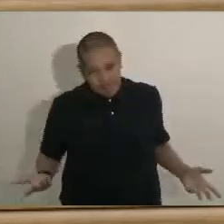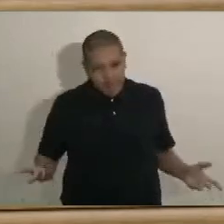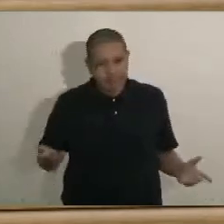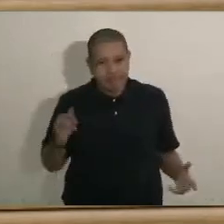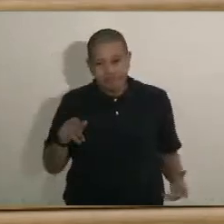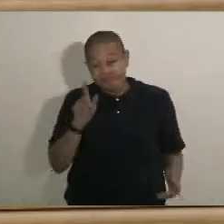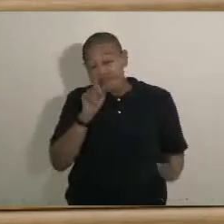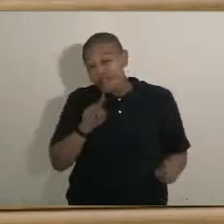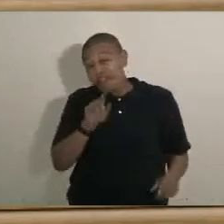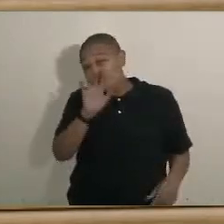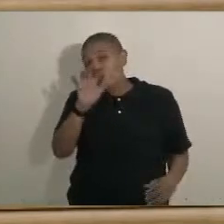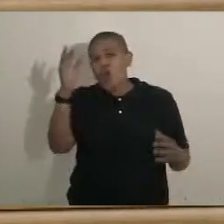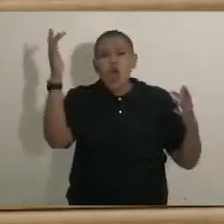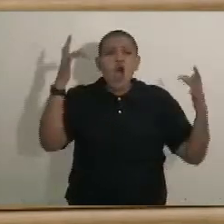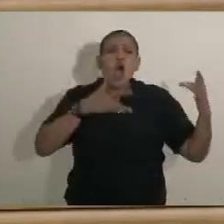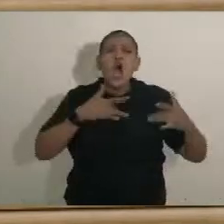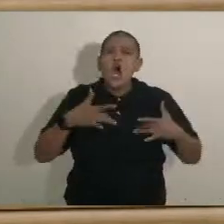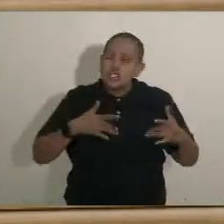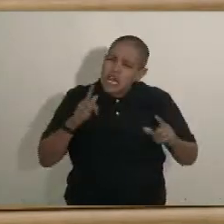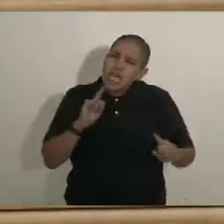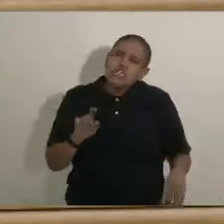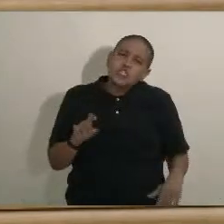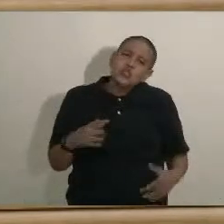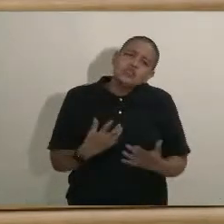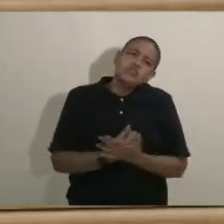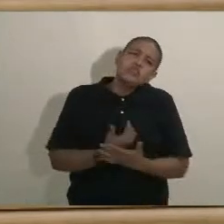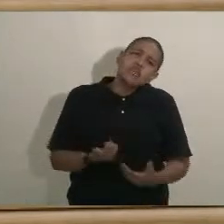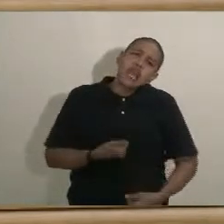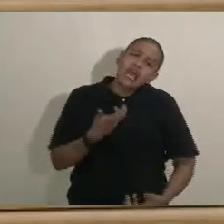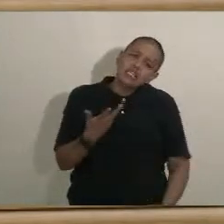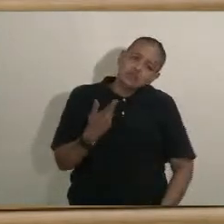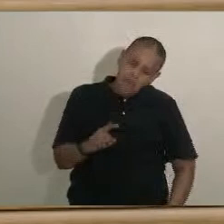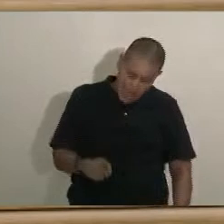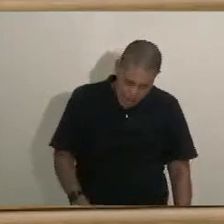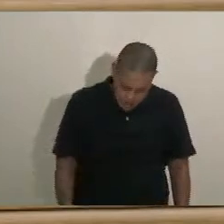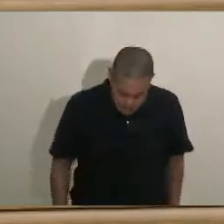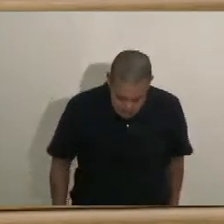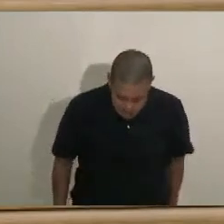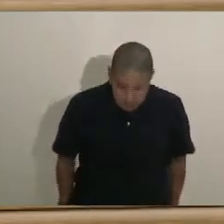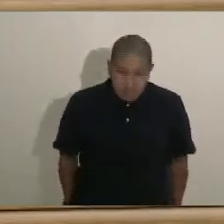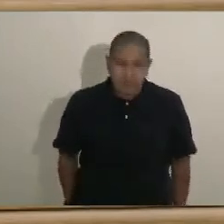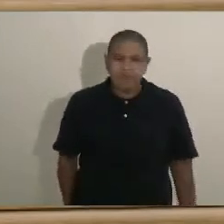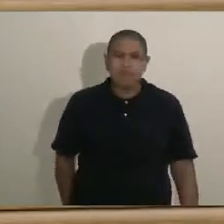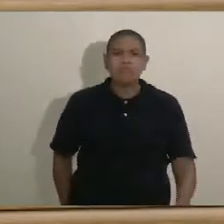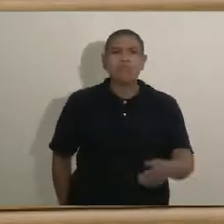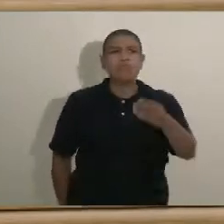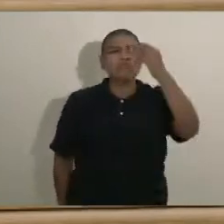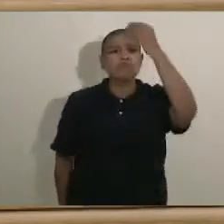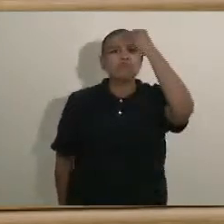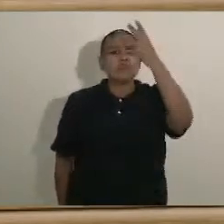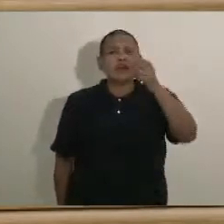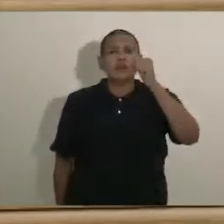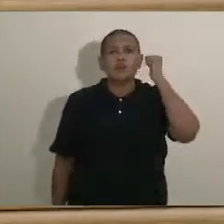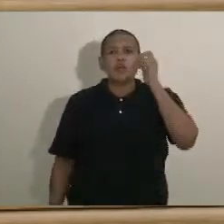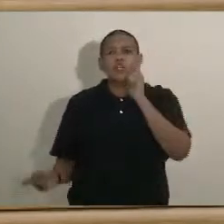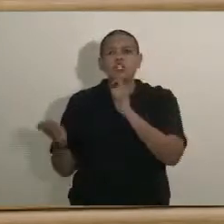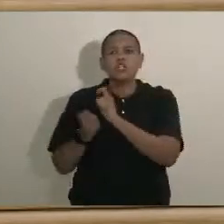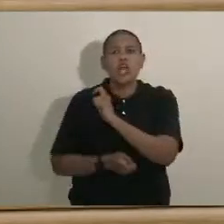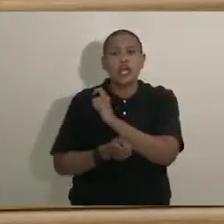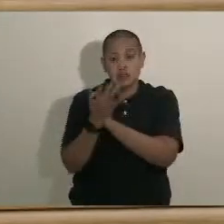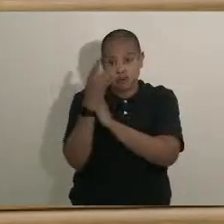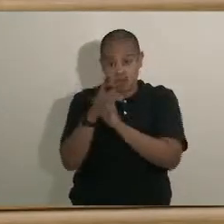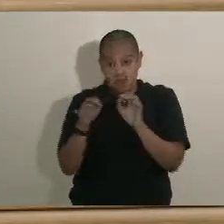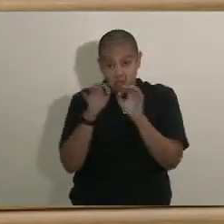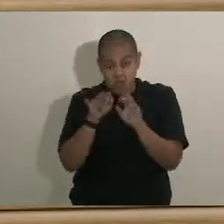should answer the concern that you have expressed. I'm not saying this may not change, which is why it's important